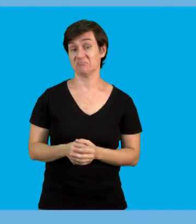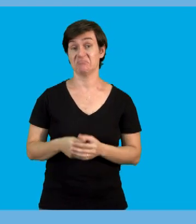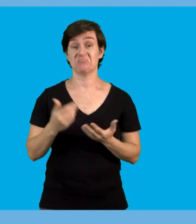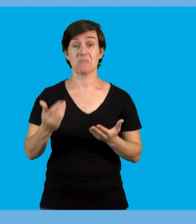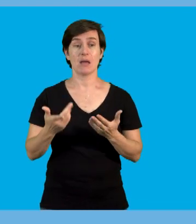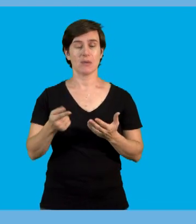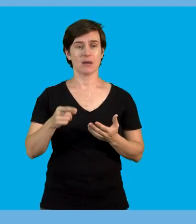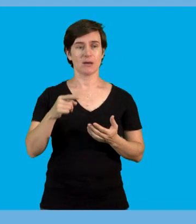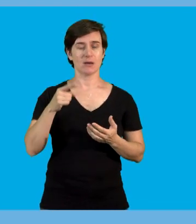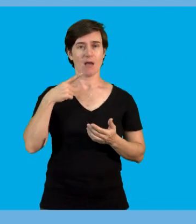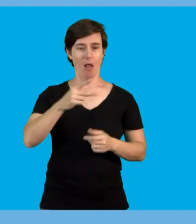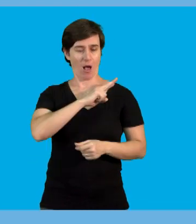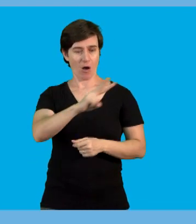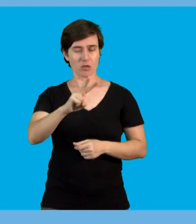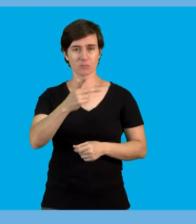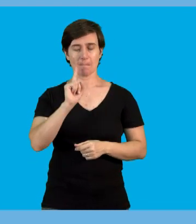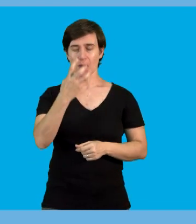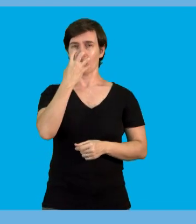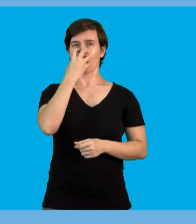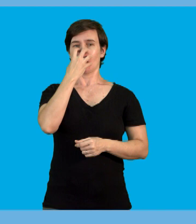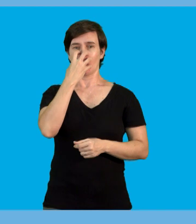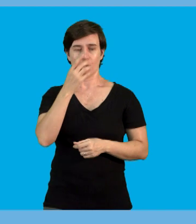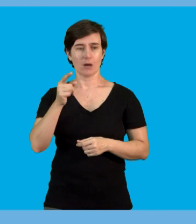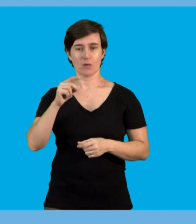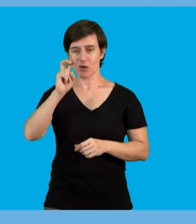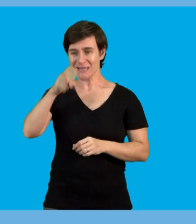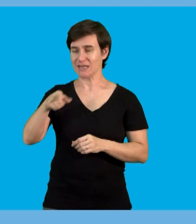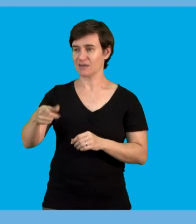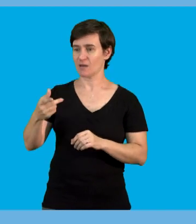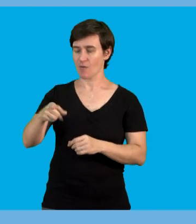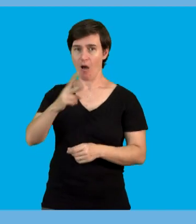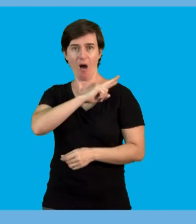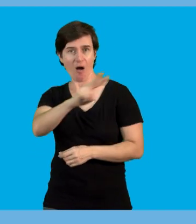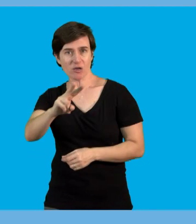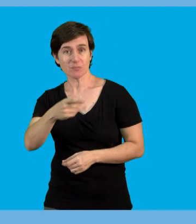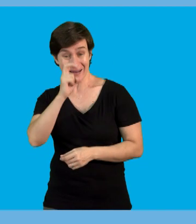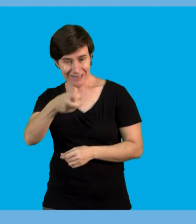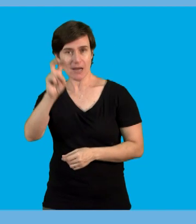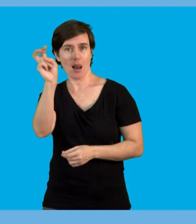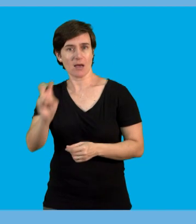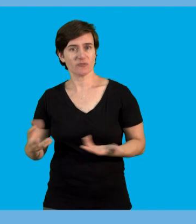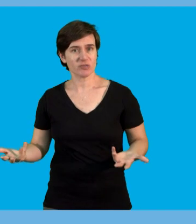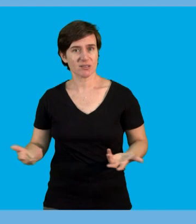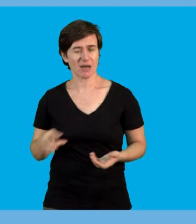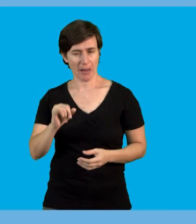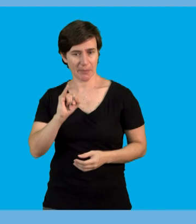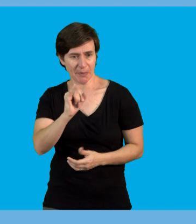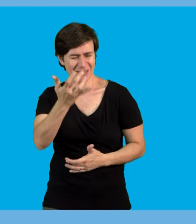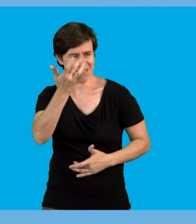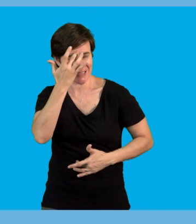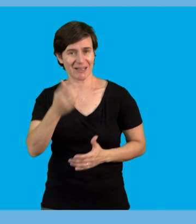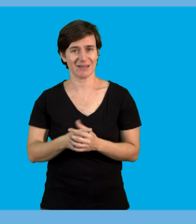example, when life-supporting equipment suddenly stops functioning. So you can think of a patient in a hospital.